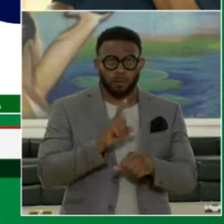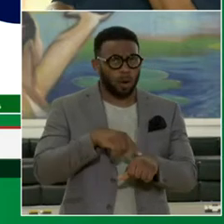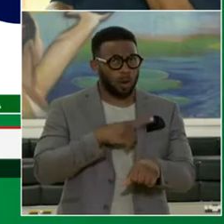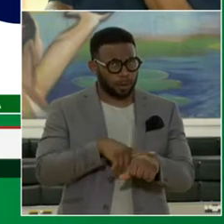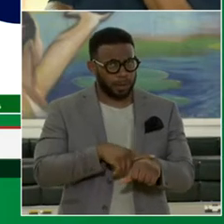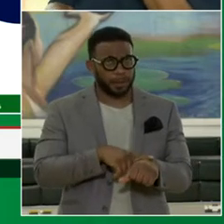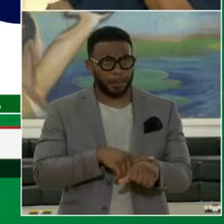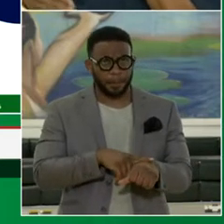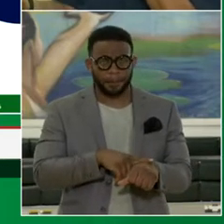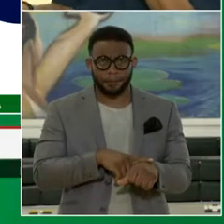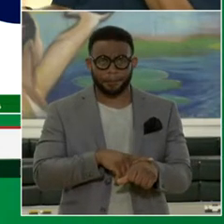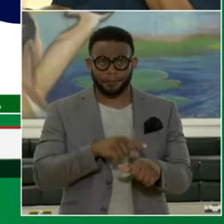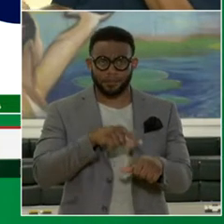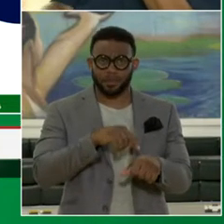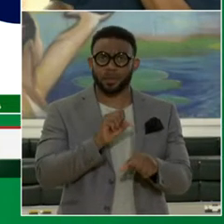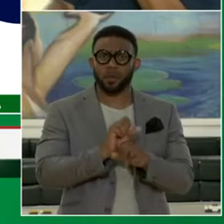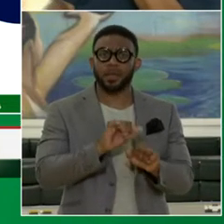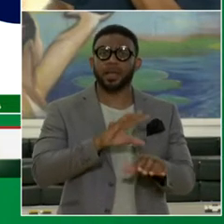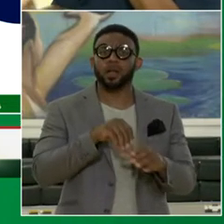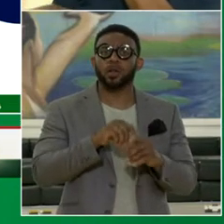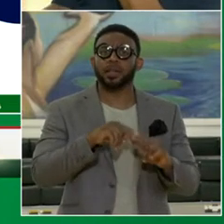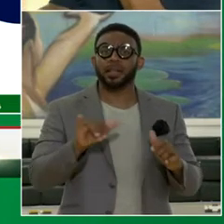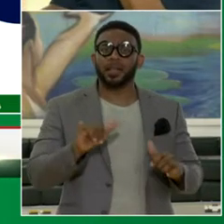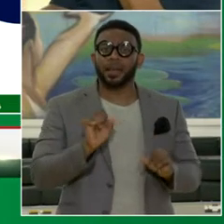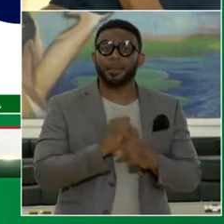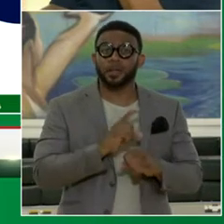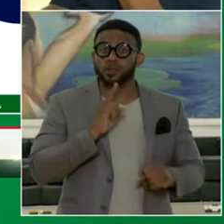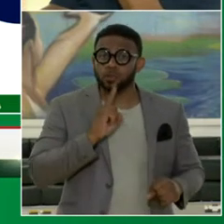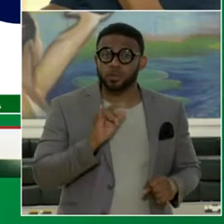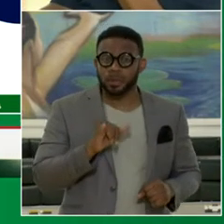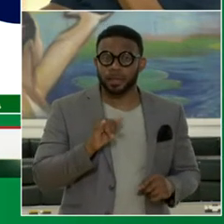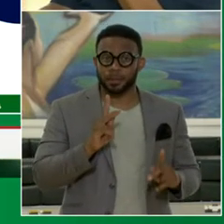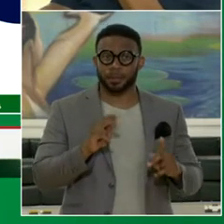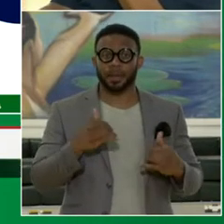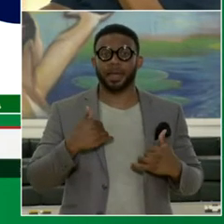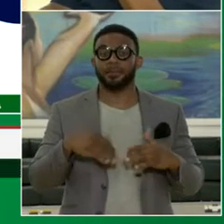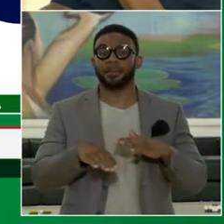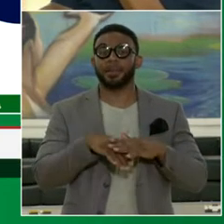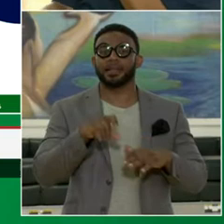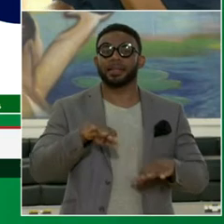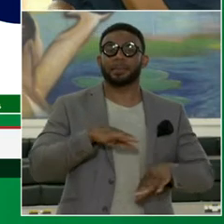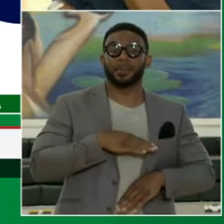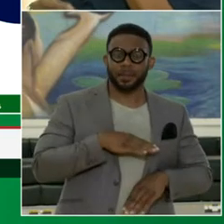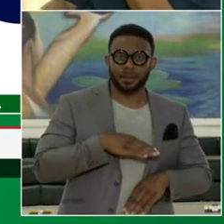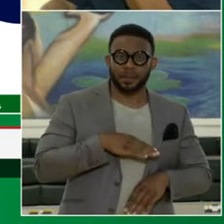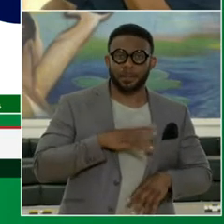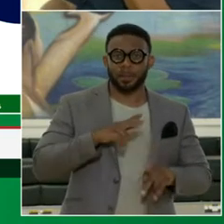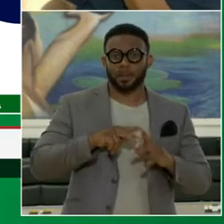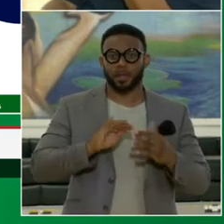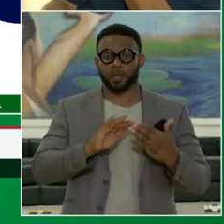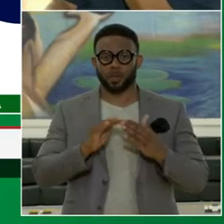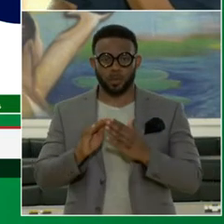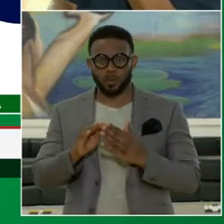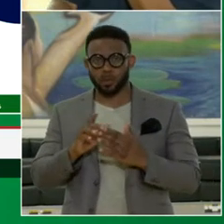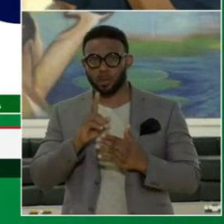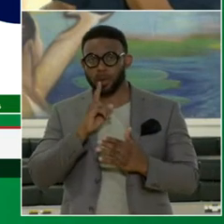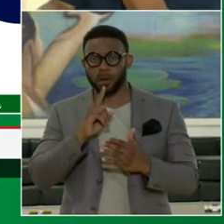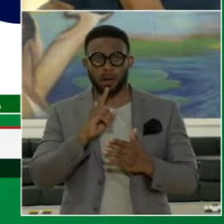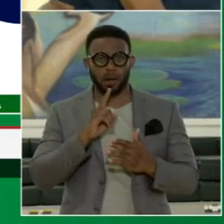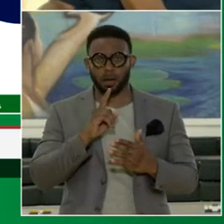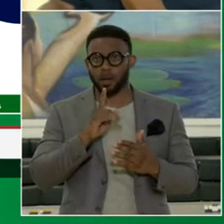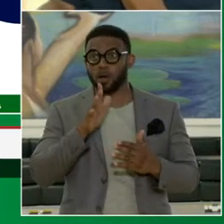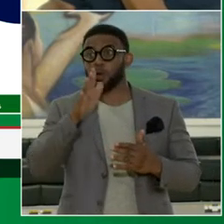work. But this work can include things like making sure that people have their basic needs met. The people in the community who are